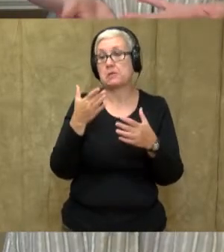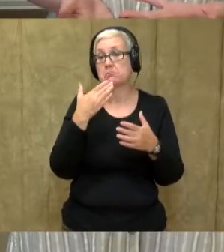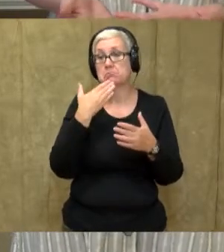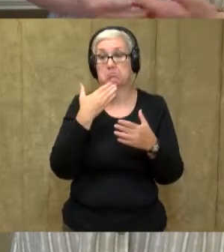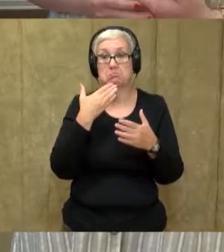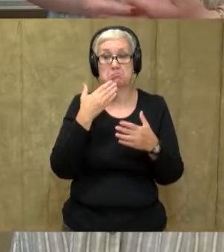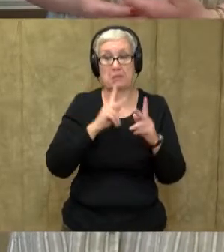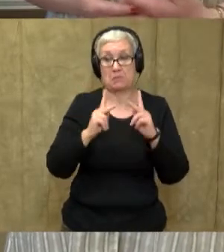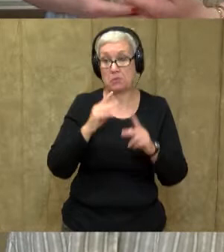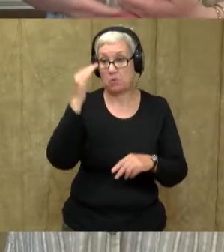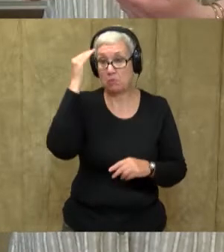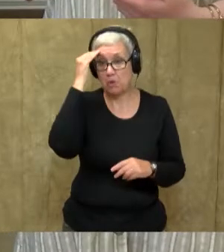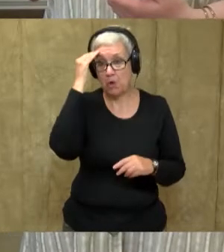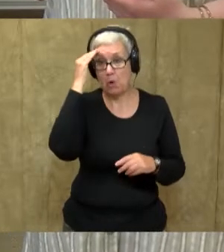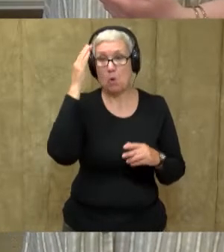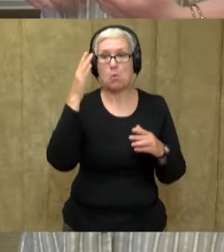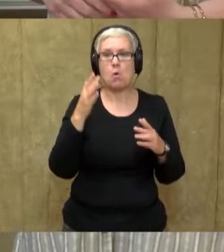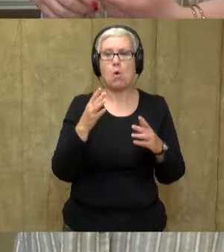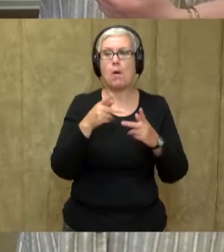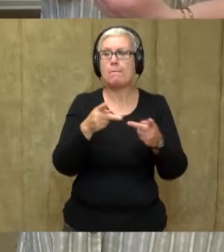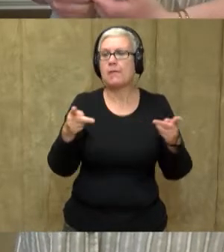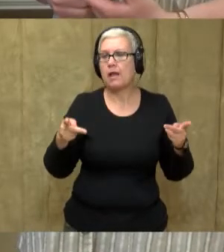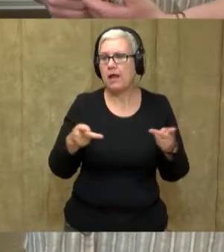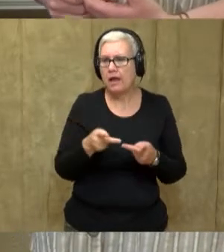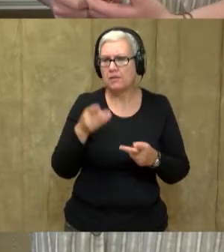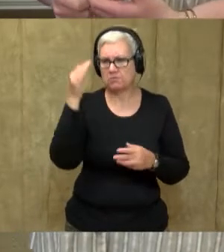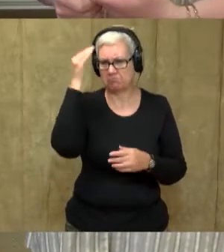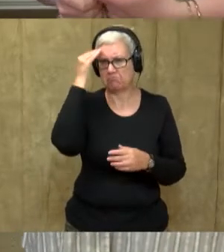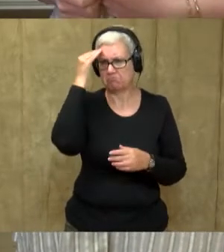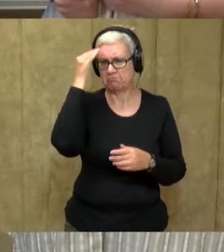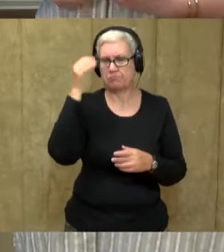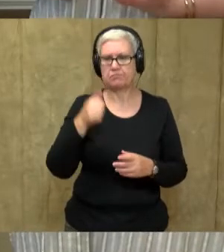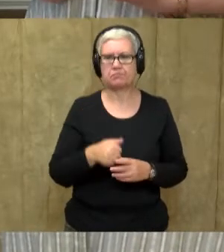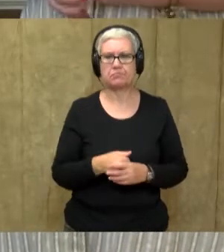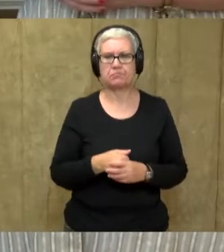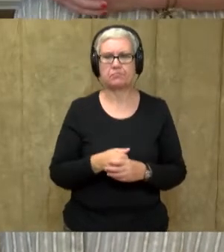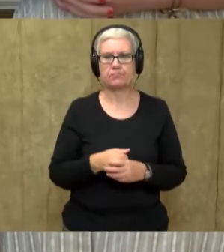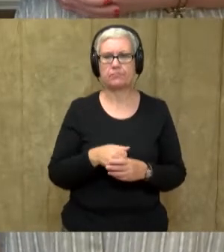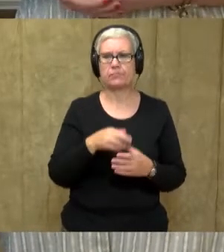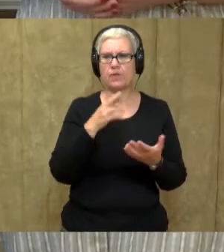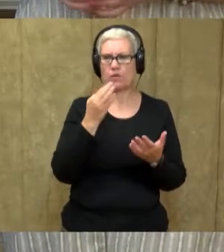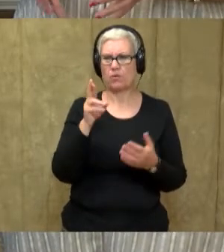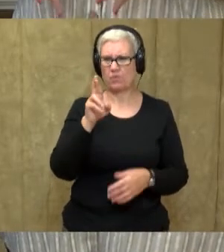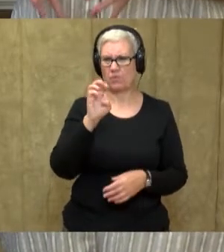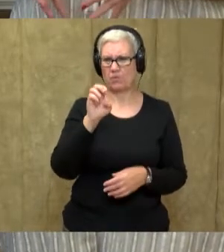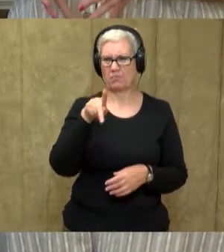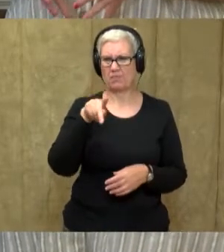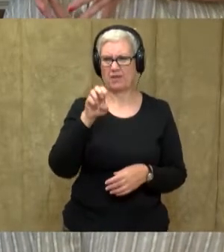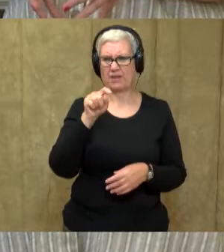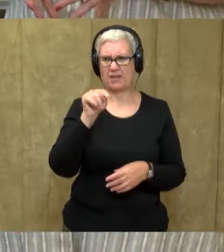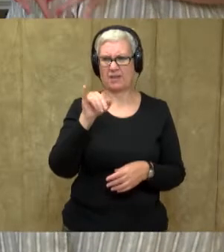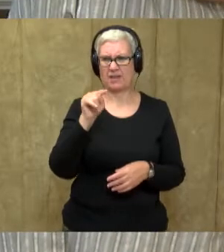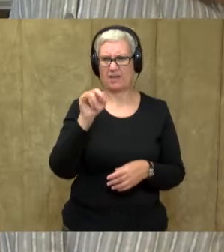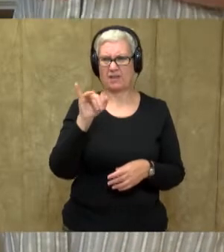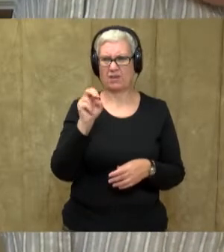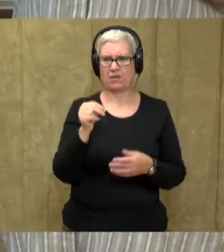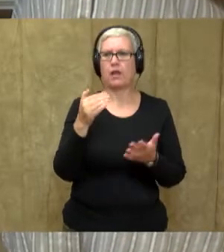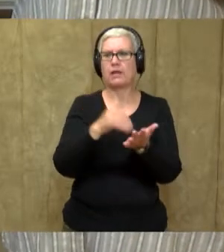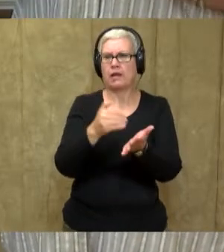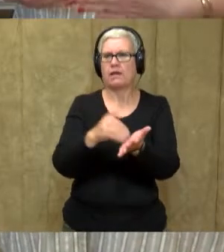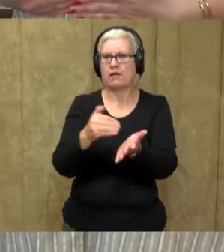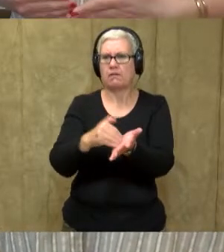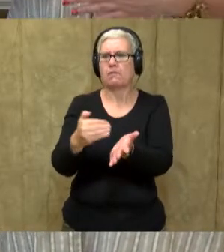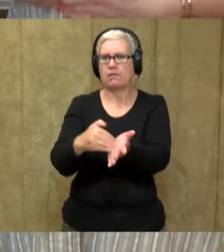or places. Okay, and we're going to see one of those in just a minute. The last one is repetition. Repeating words or phrases